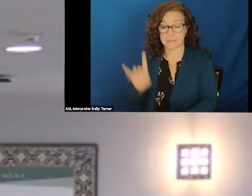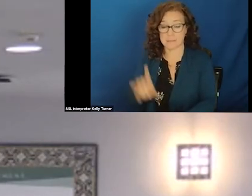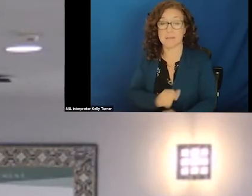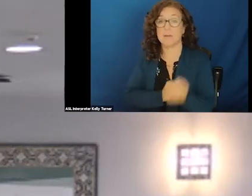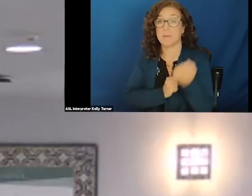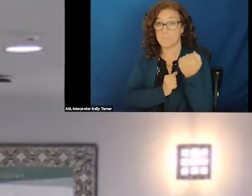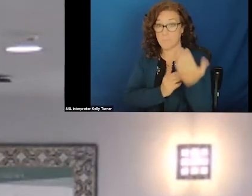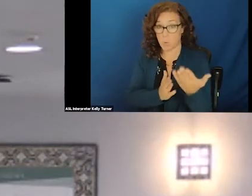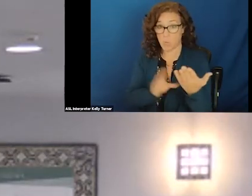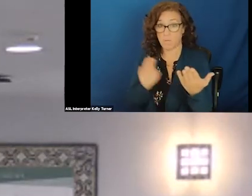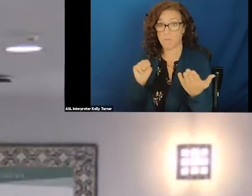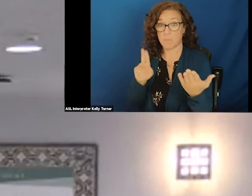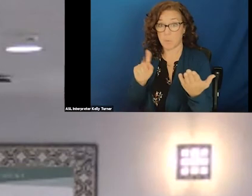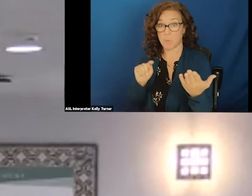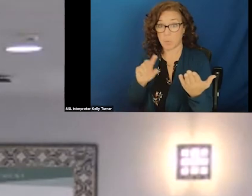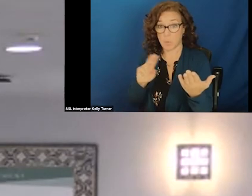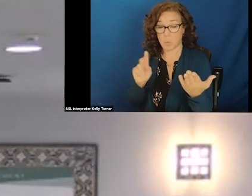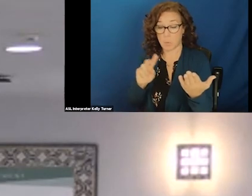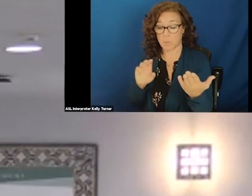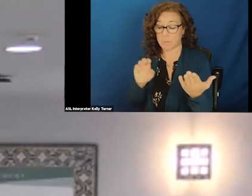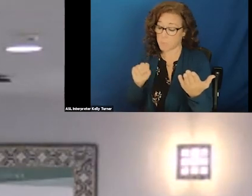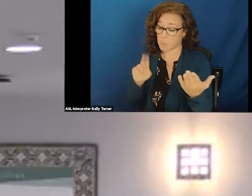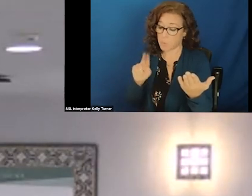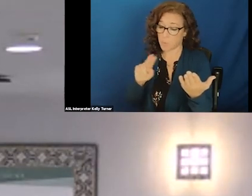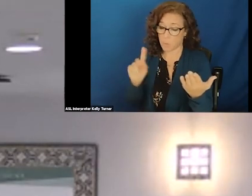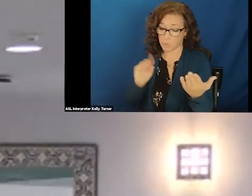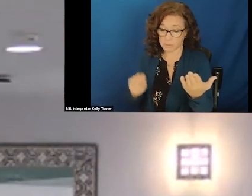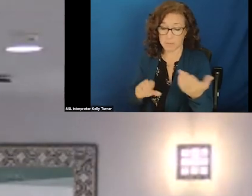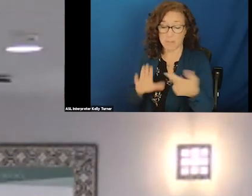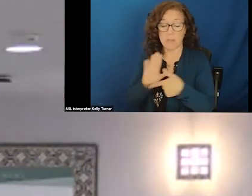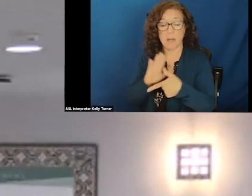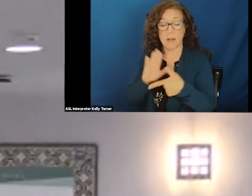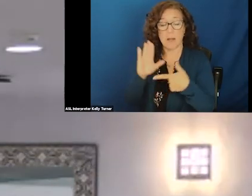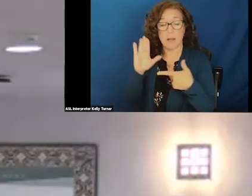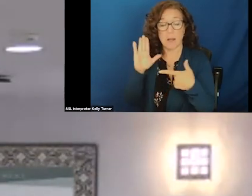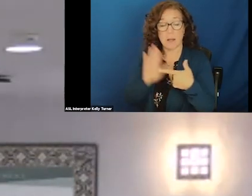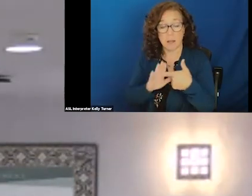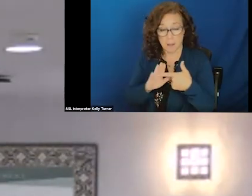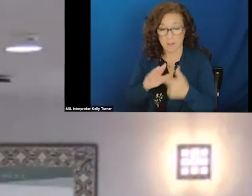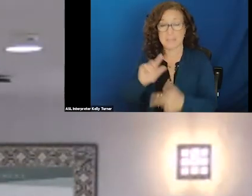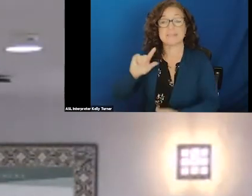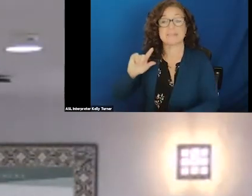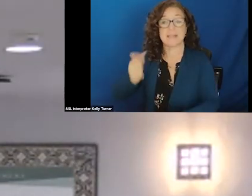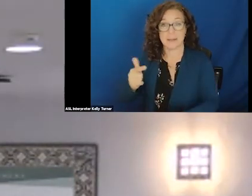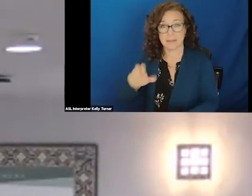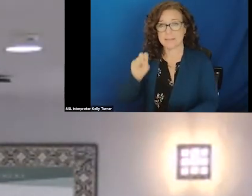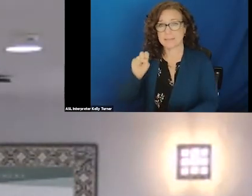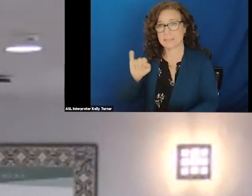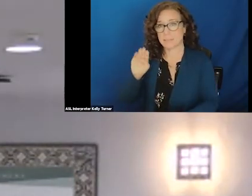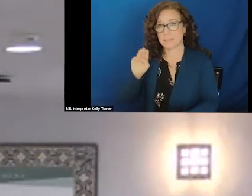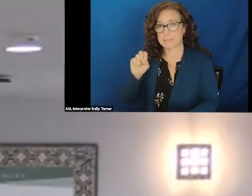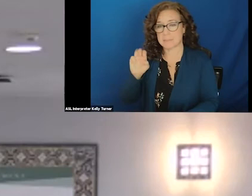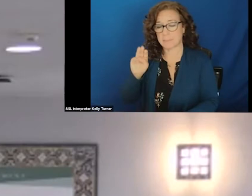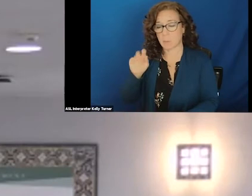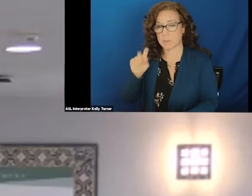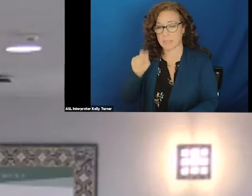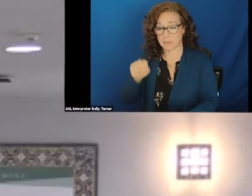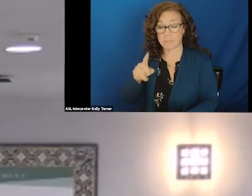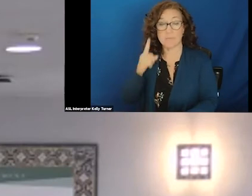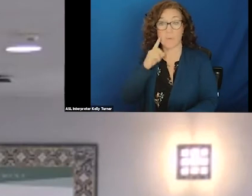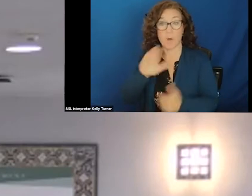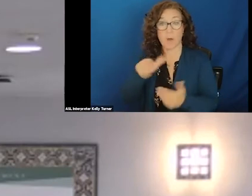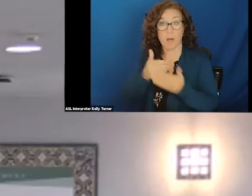Thank you, Ms. Sims-Moten. Board members, all in favor of this, please signify by raising your hand and saying aye. Aye.